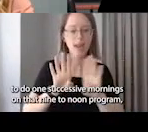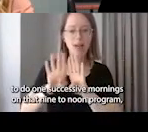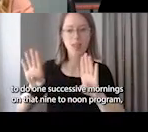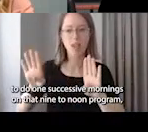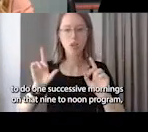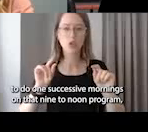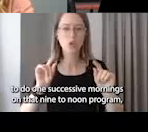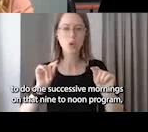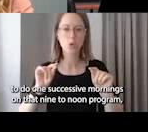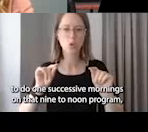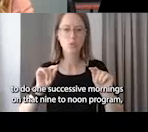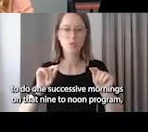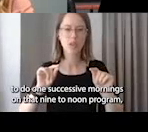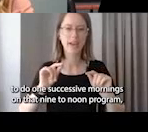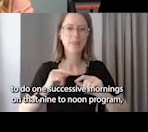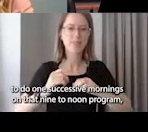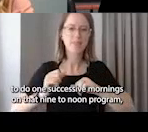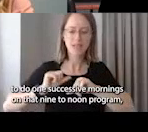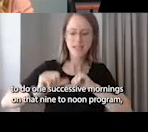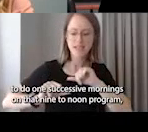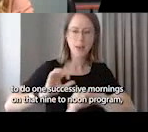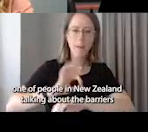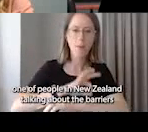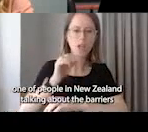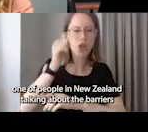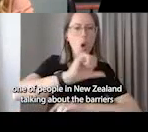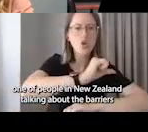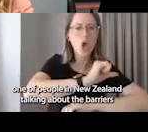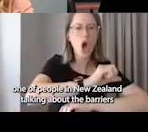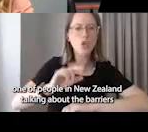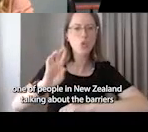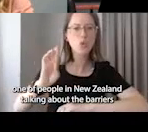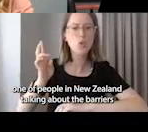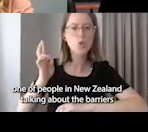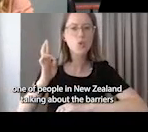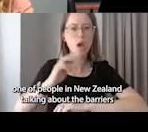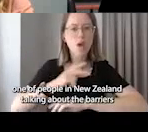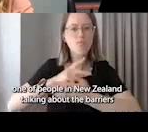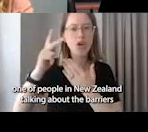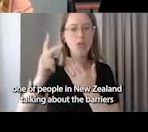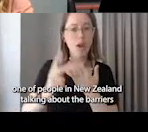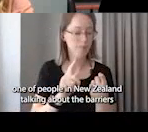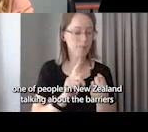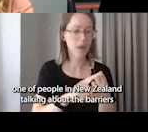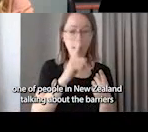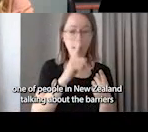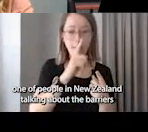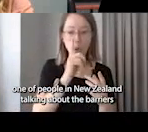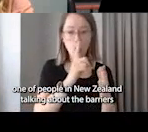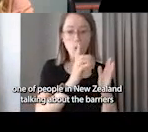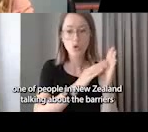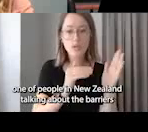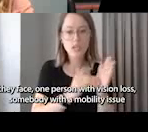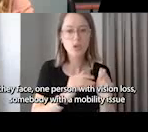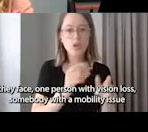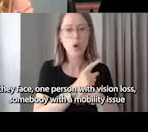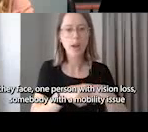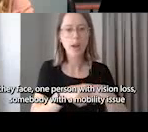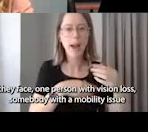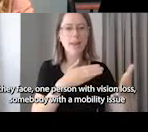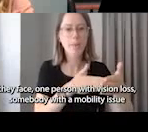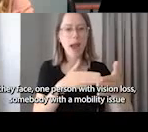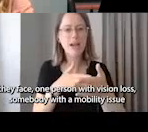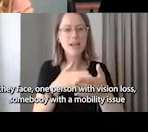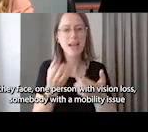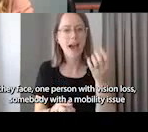on successive mornings on that 9 to noon program, one of people in New Zealand talking about the barriers they face,